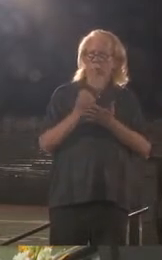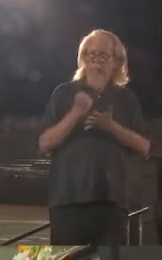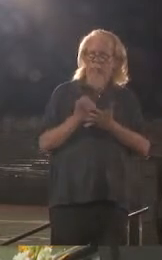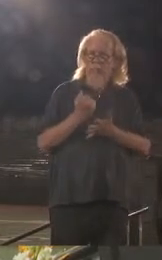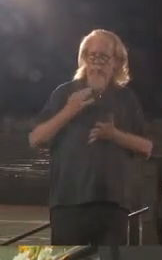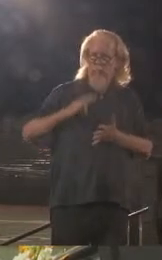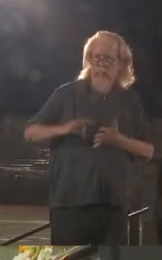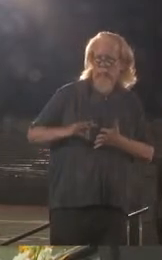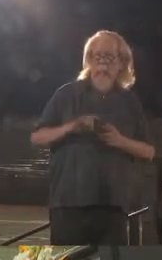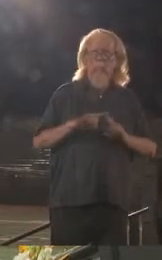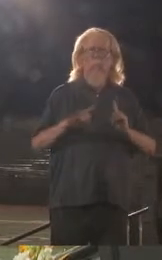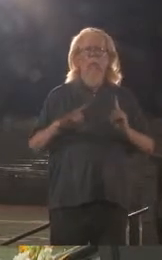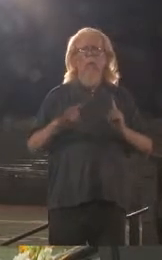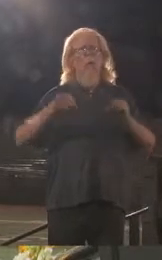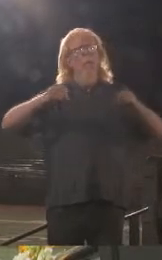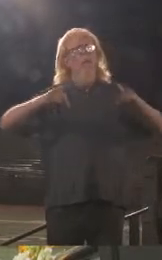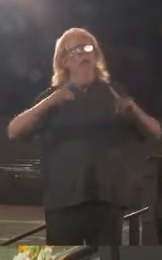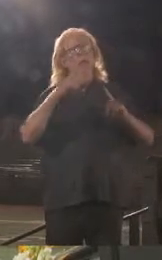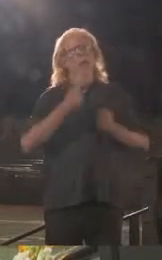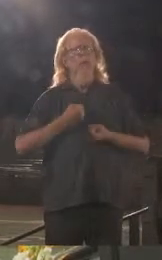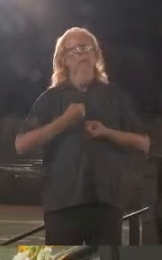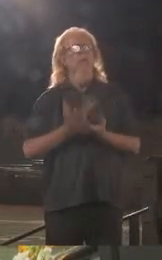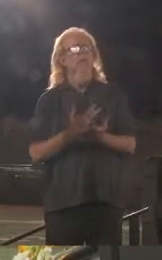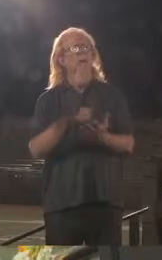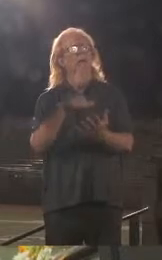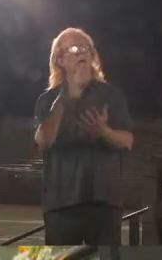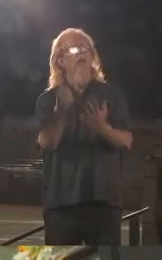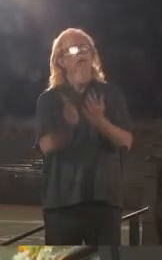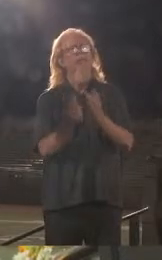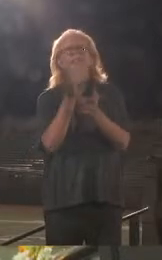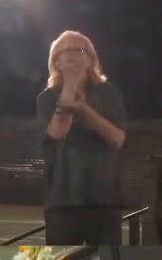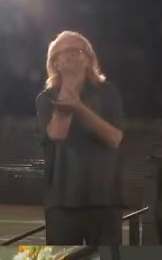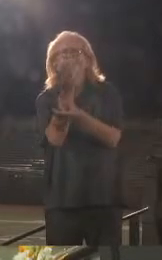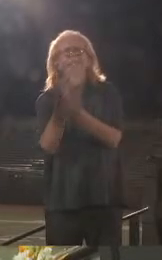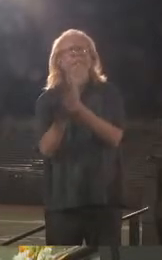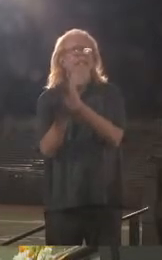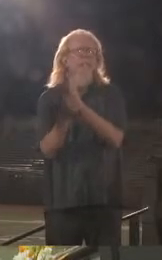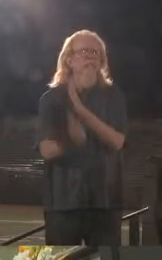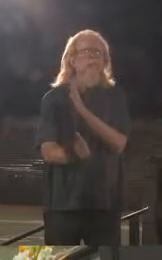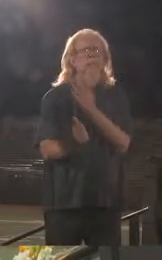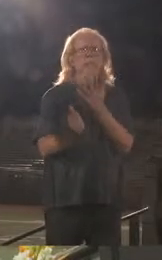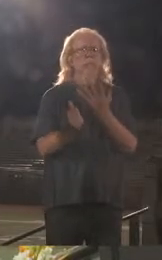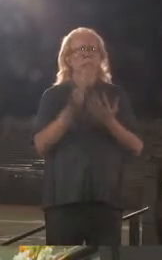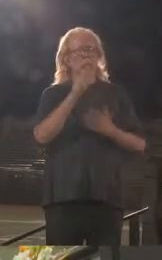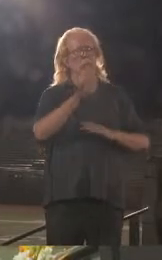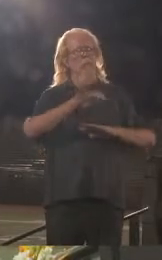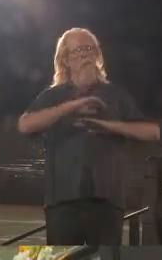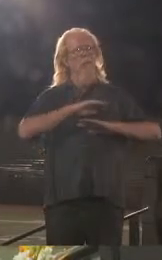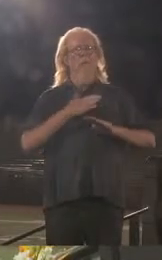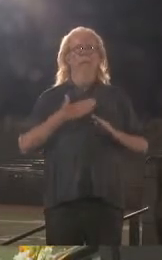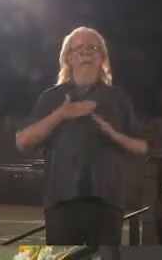any opportunities for me to express my other talents, and it didn't adequately satisfy my outgoing